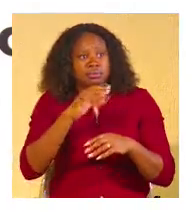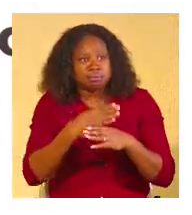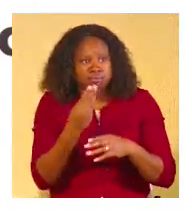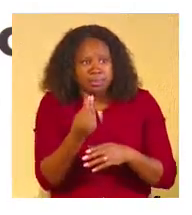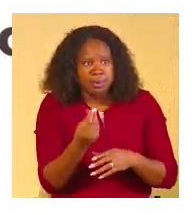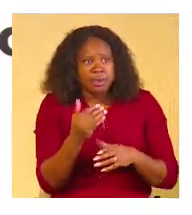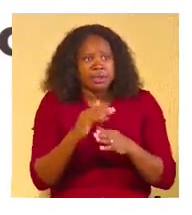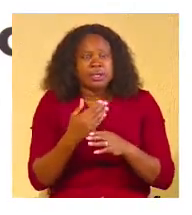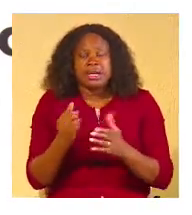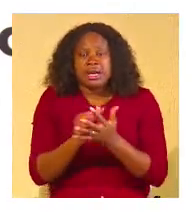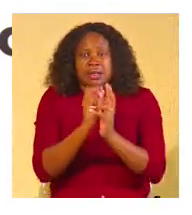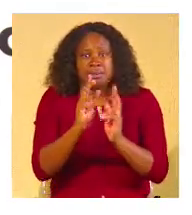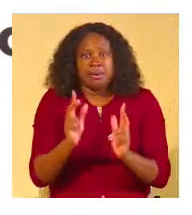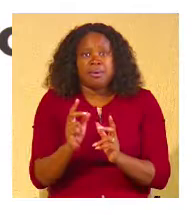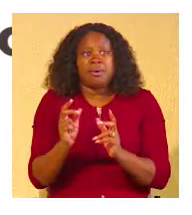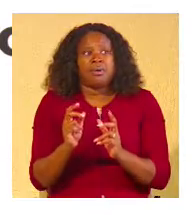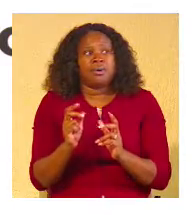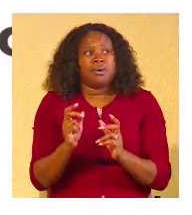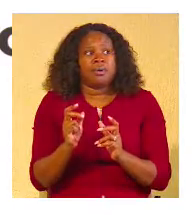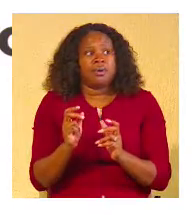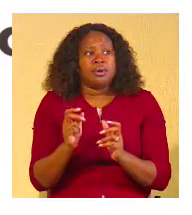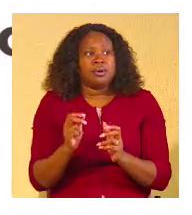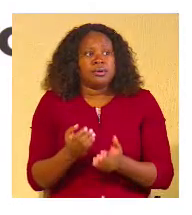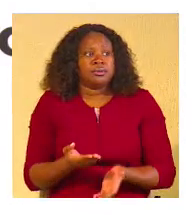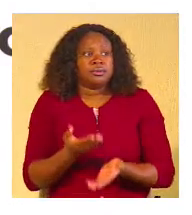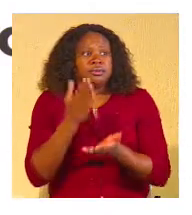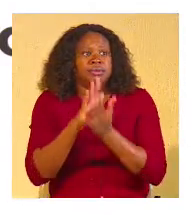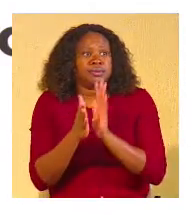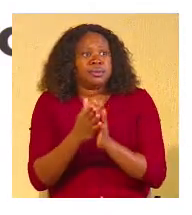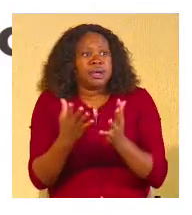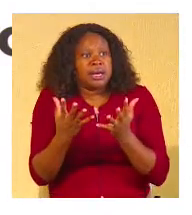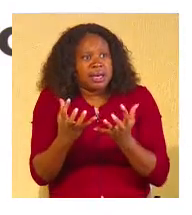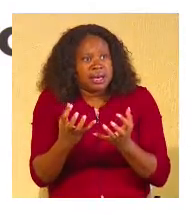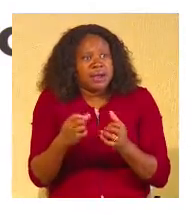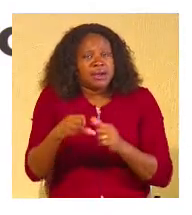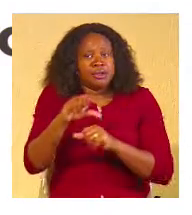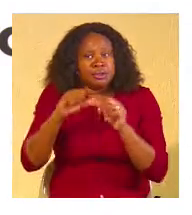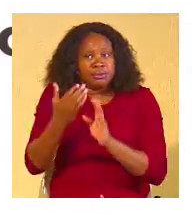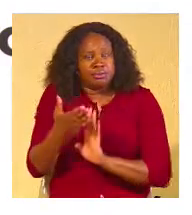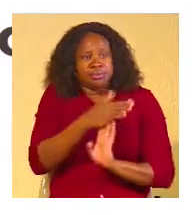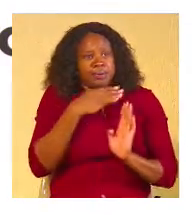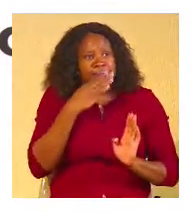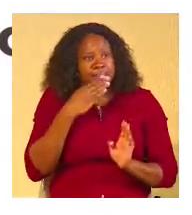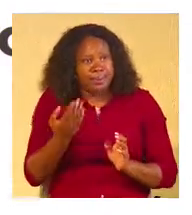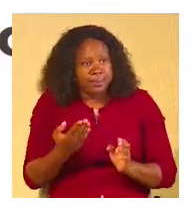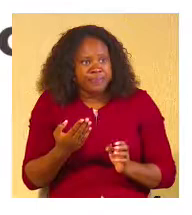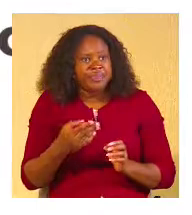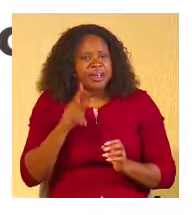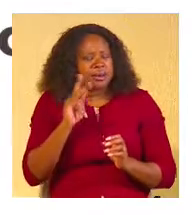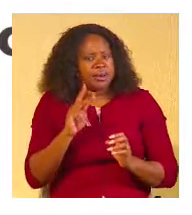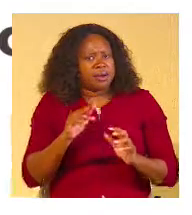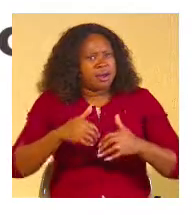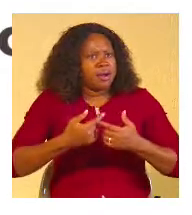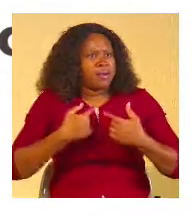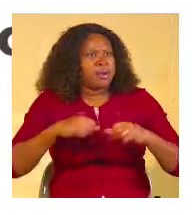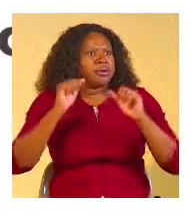provided the athletes or the players with this much needed social protection, and also looking at how